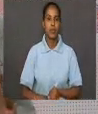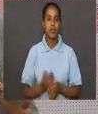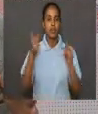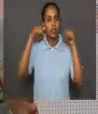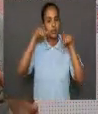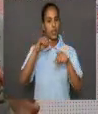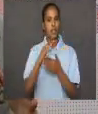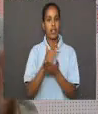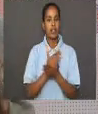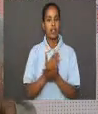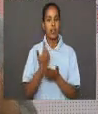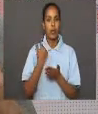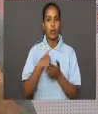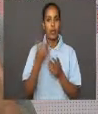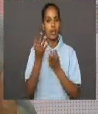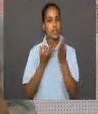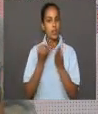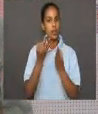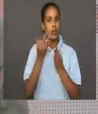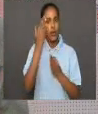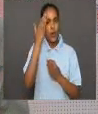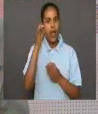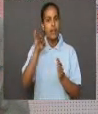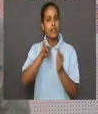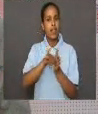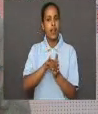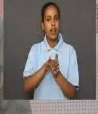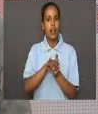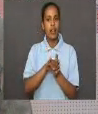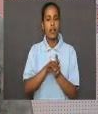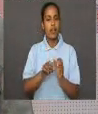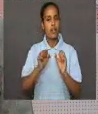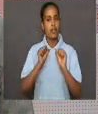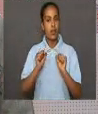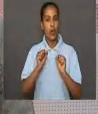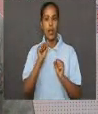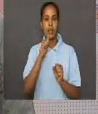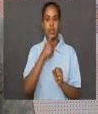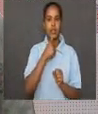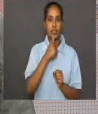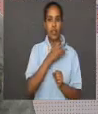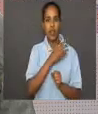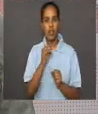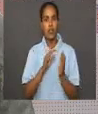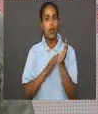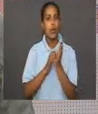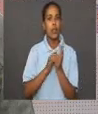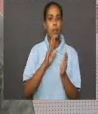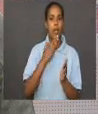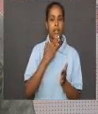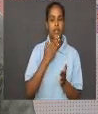In today's lesson, we will explain why a salt of a strong acid and a weak